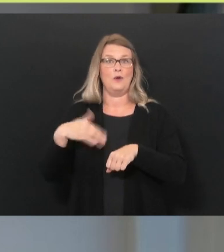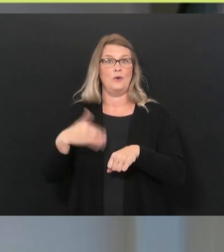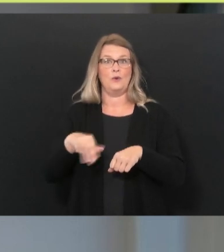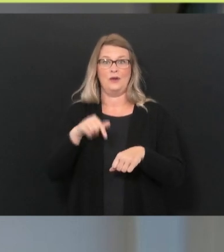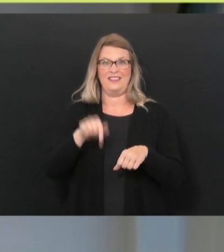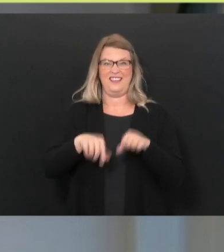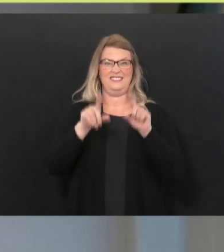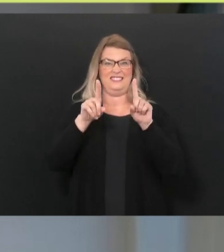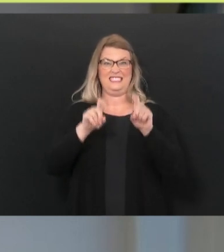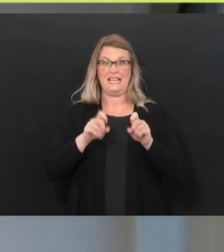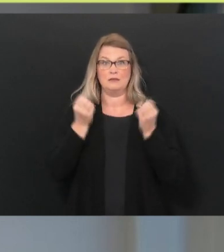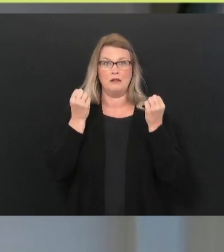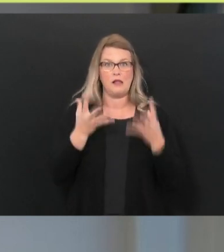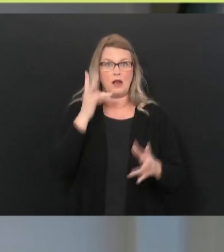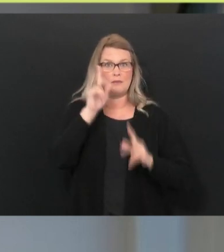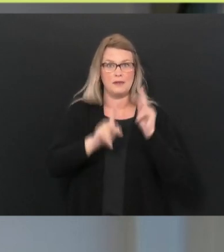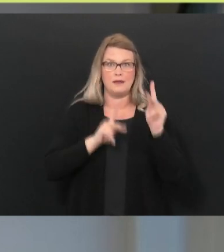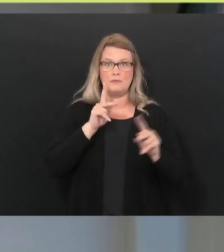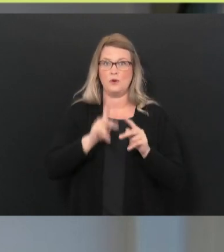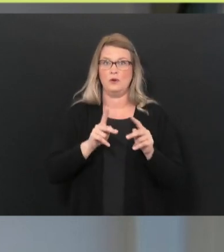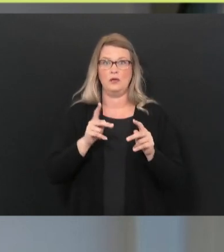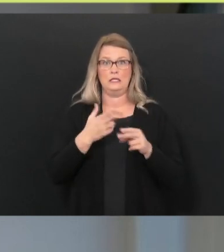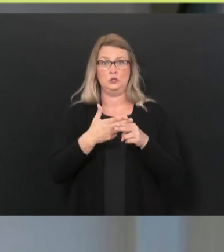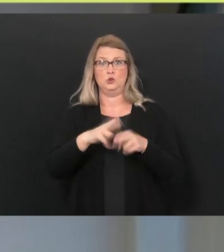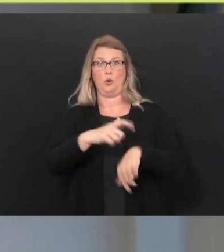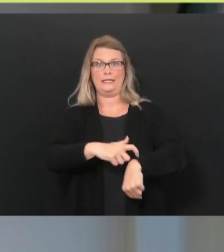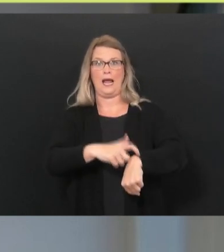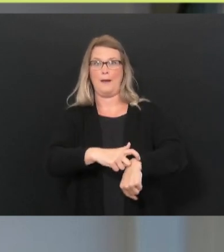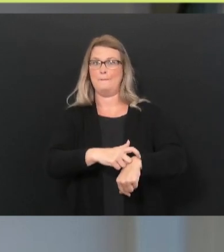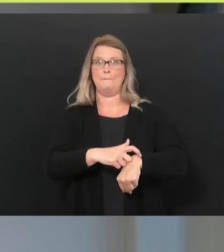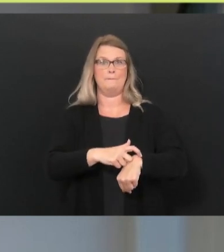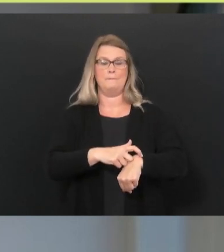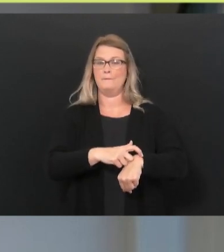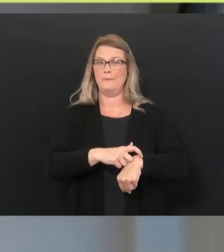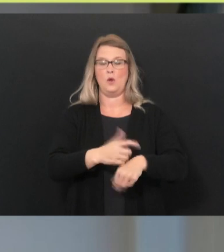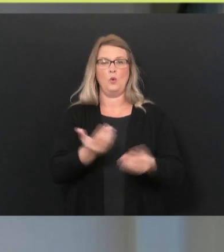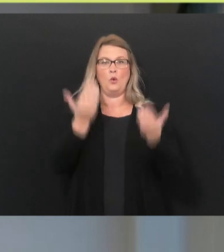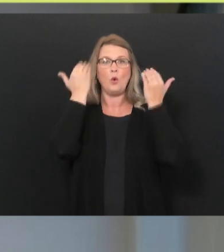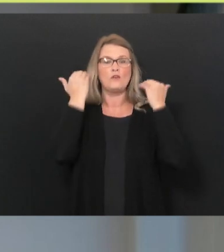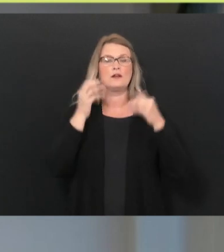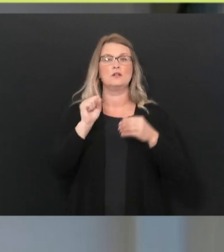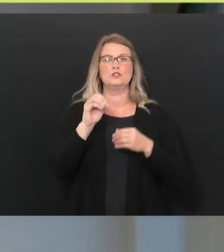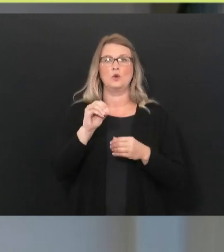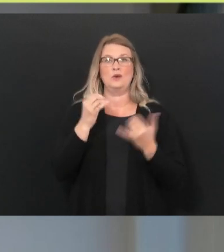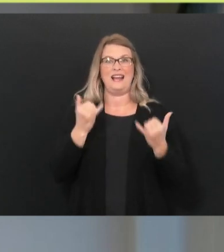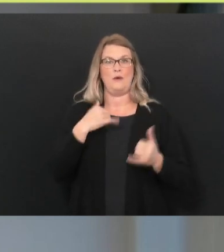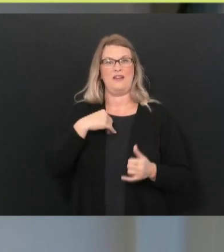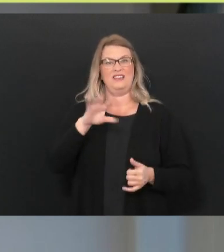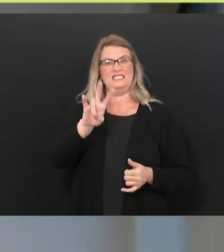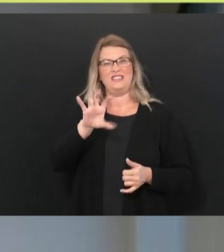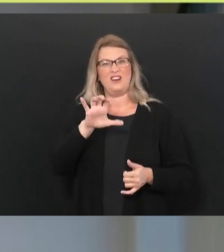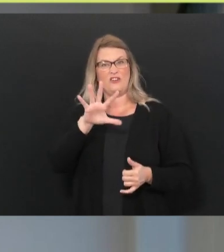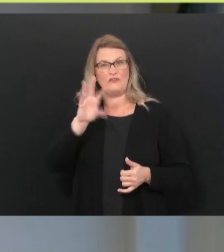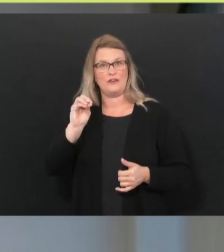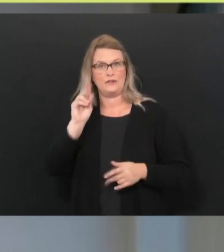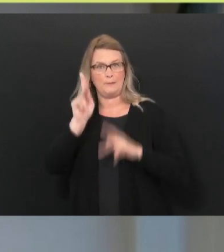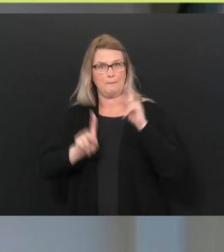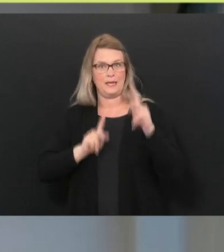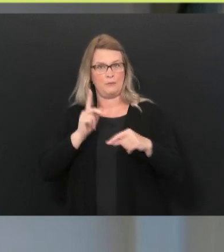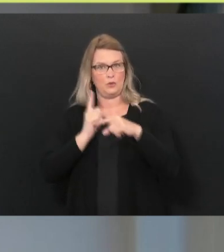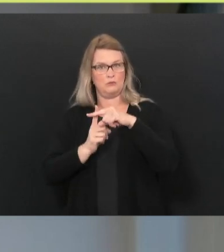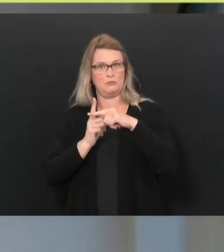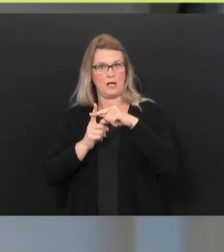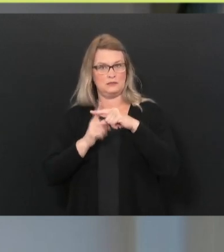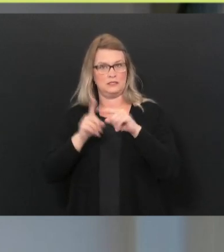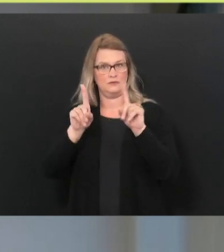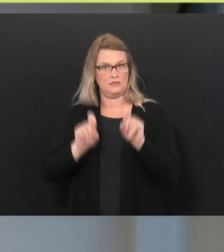testing this many people over the amount of time we're testing those. We have over 750 people that have tested positive in the last